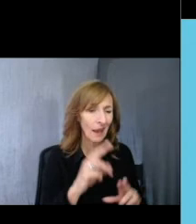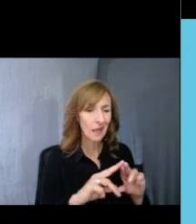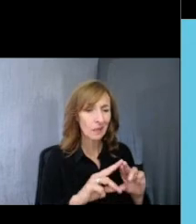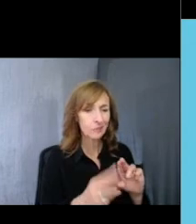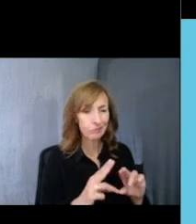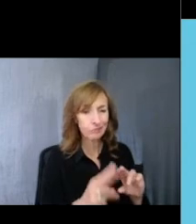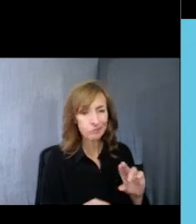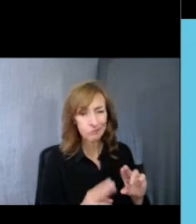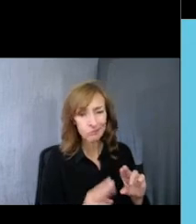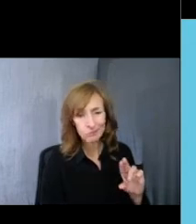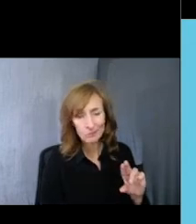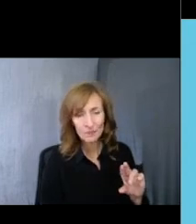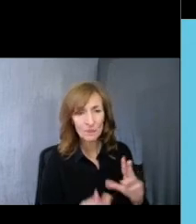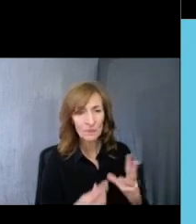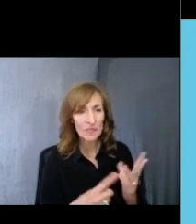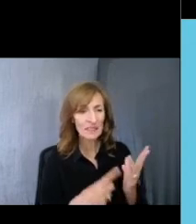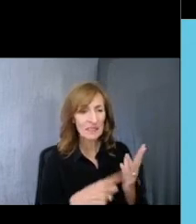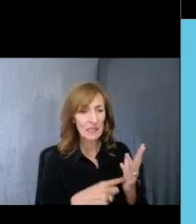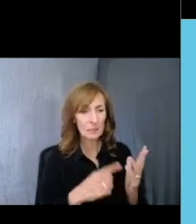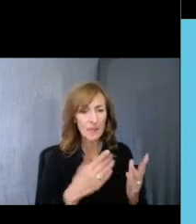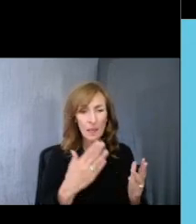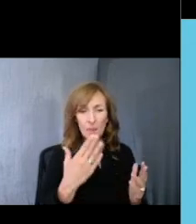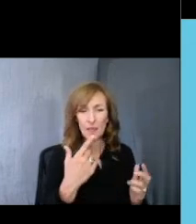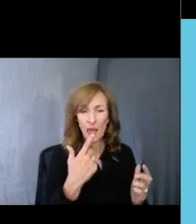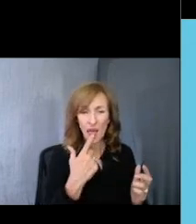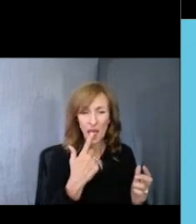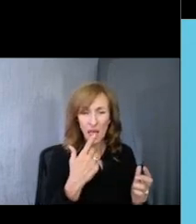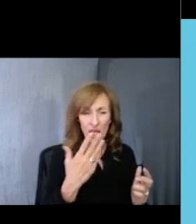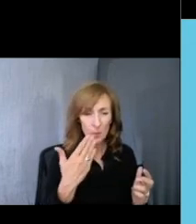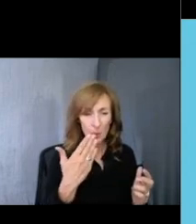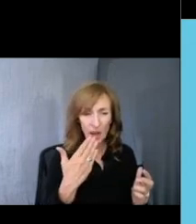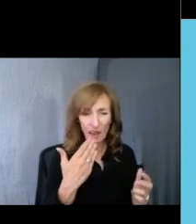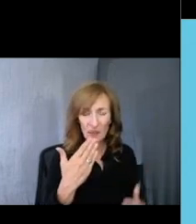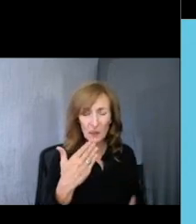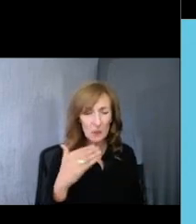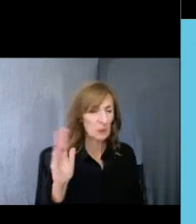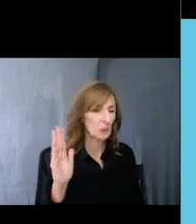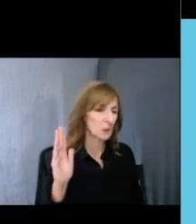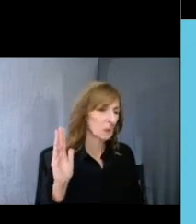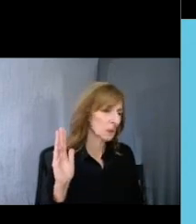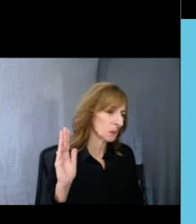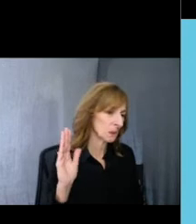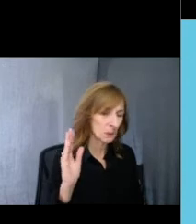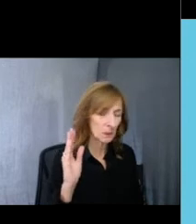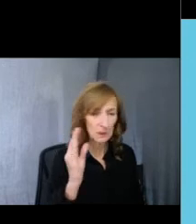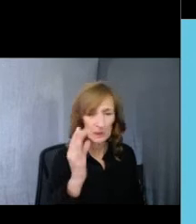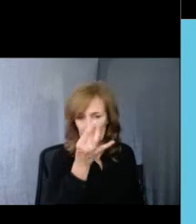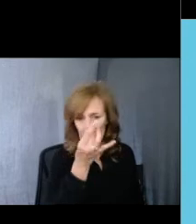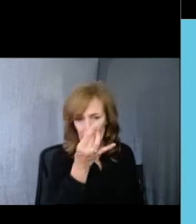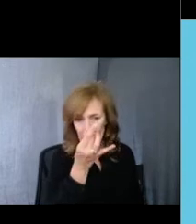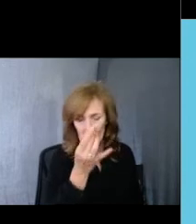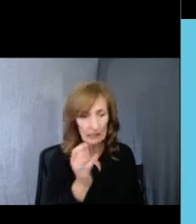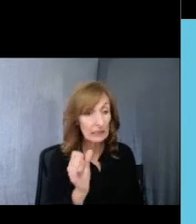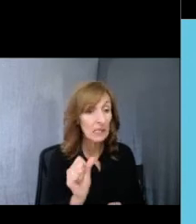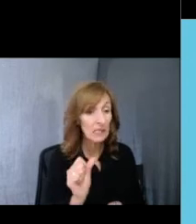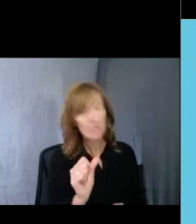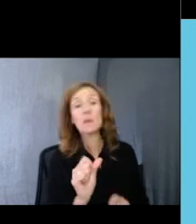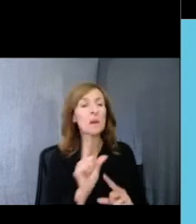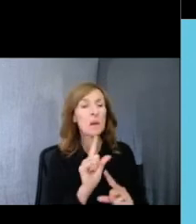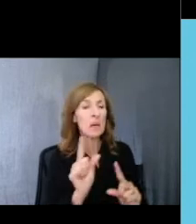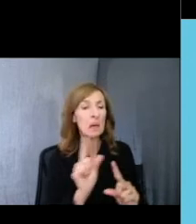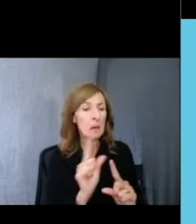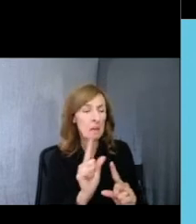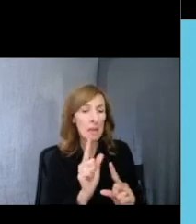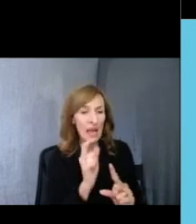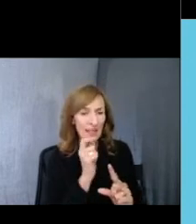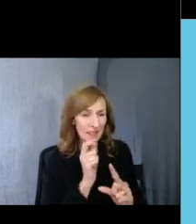have breath. You can smell uremic toxins actually on the breath sometimes. That's not where we really want to diagnose a cat